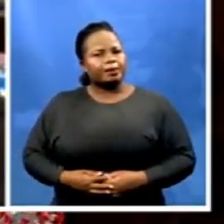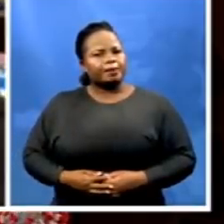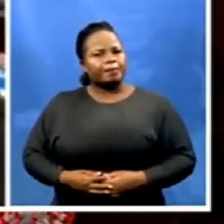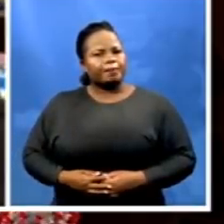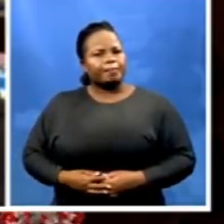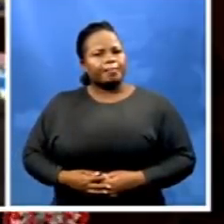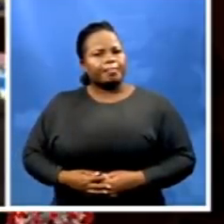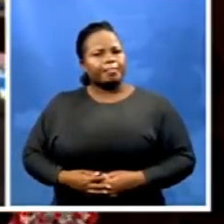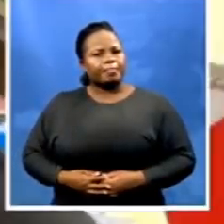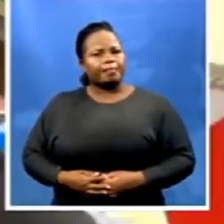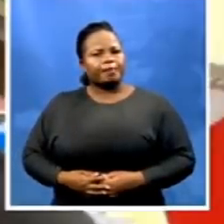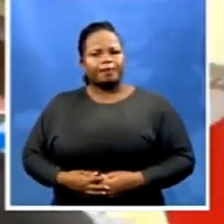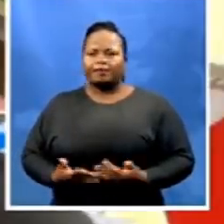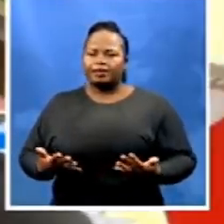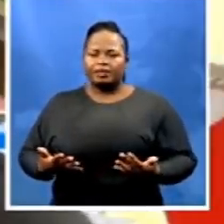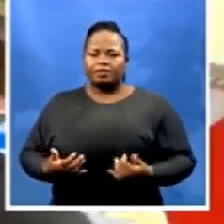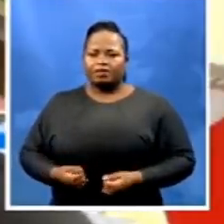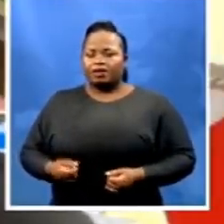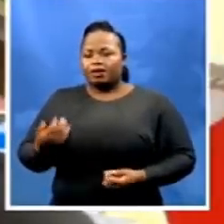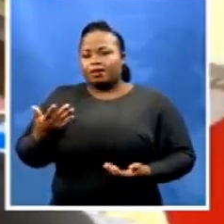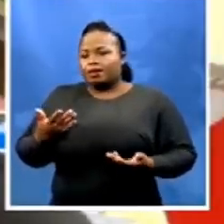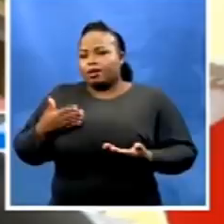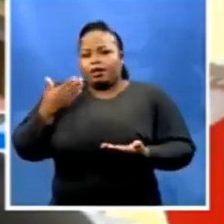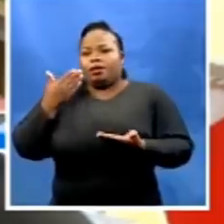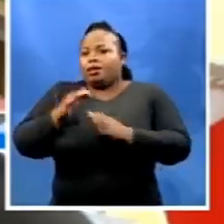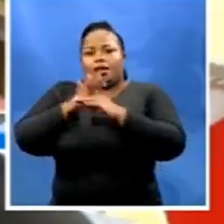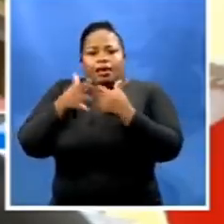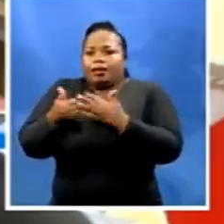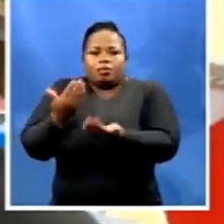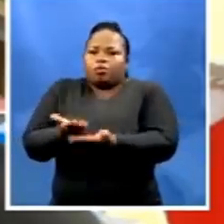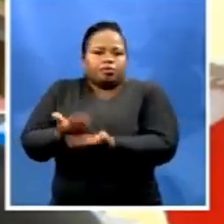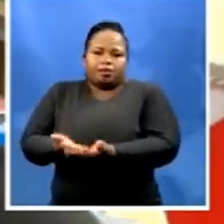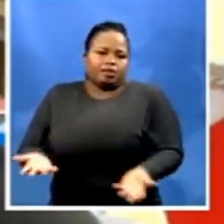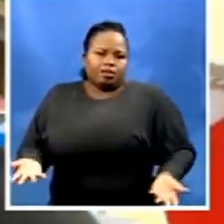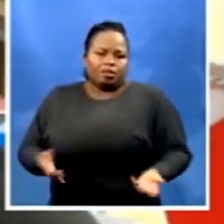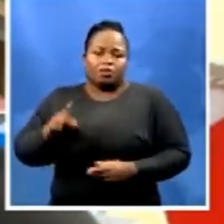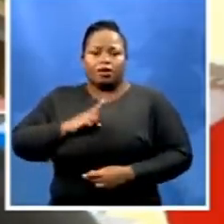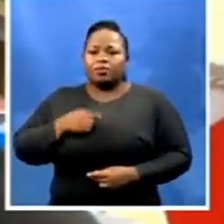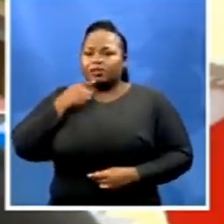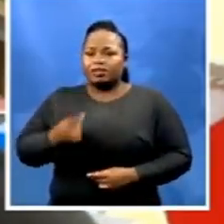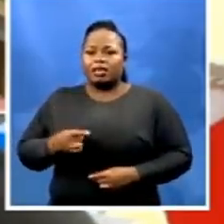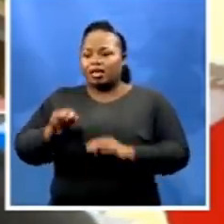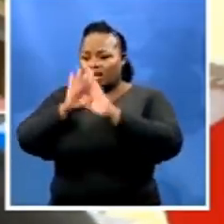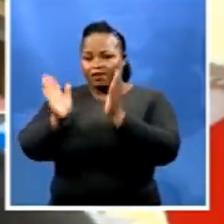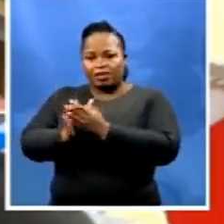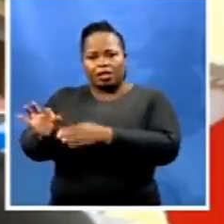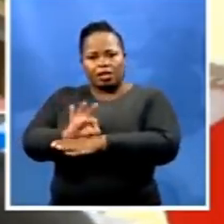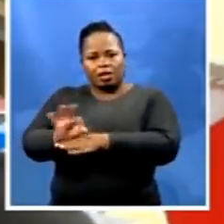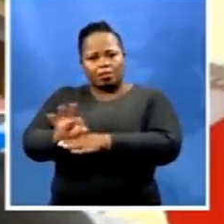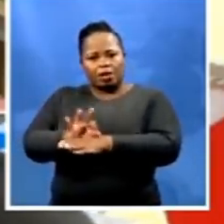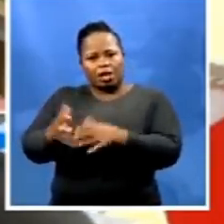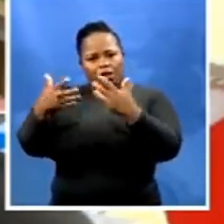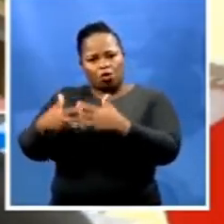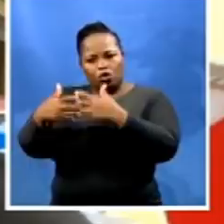possibility, and we are saying that there may be a coordinated syndicate because these things are happening thick and fast.